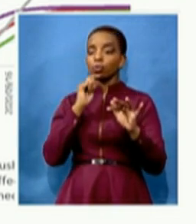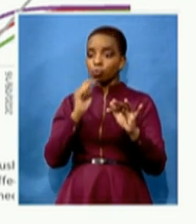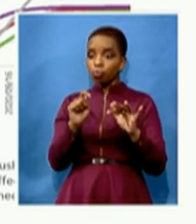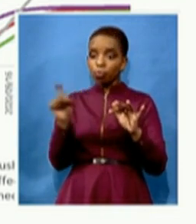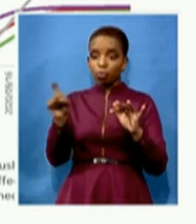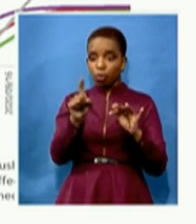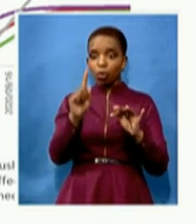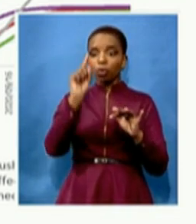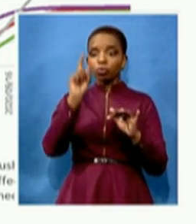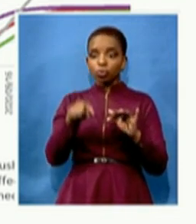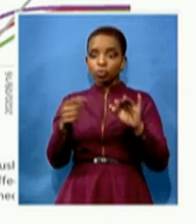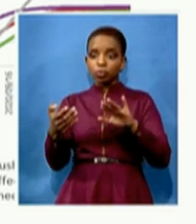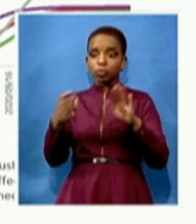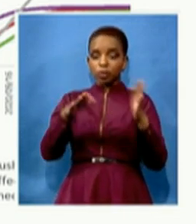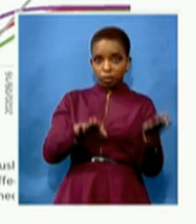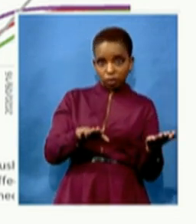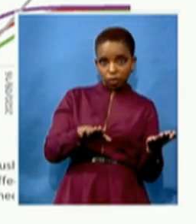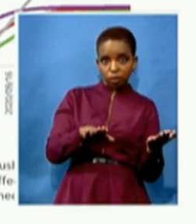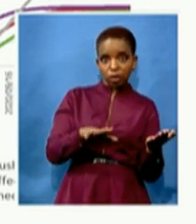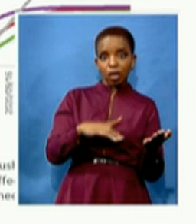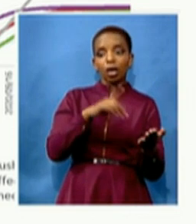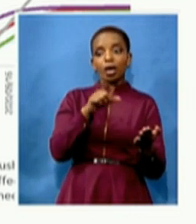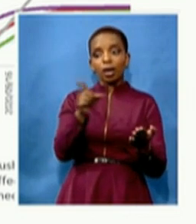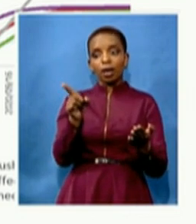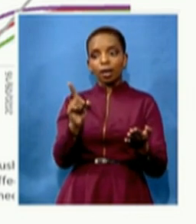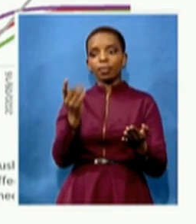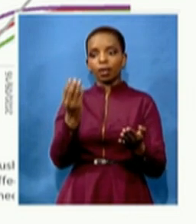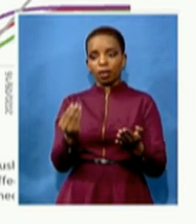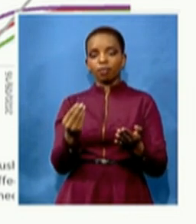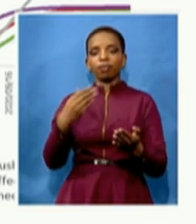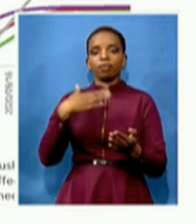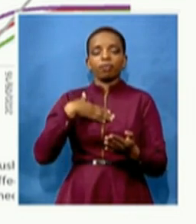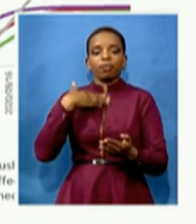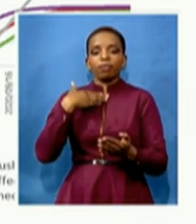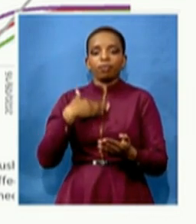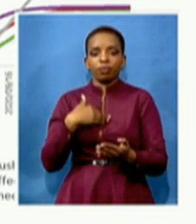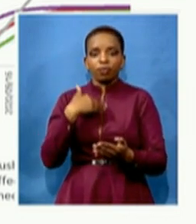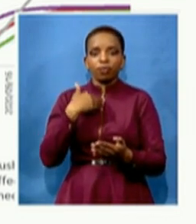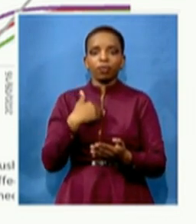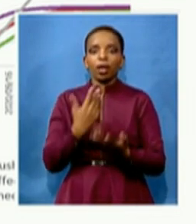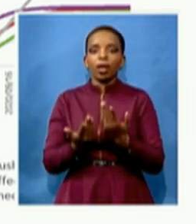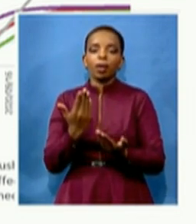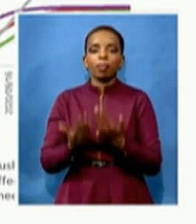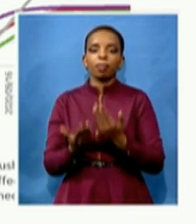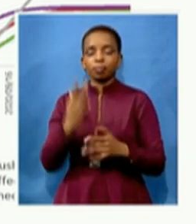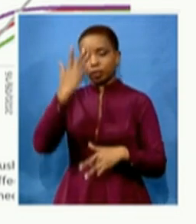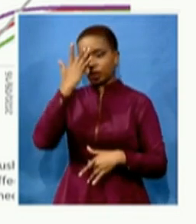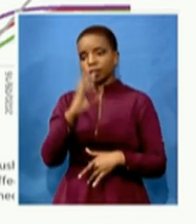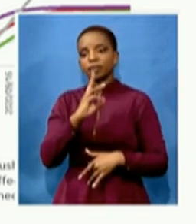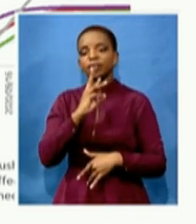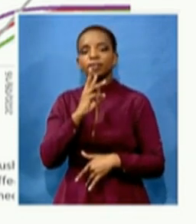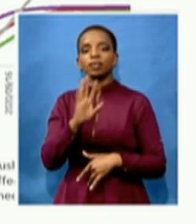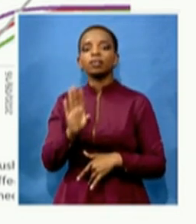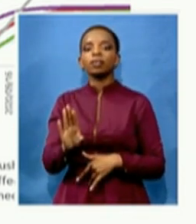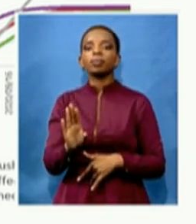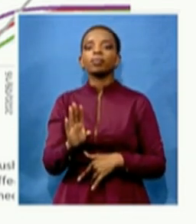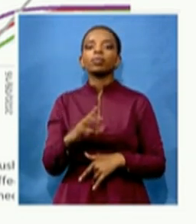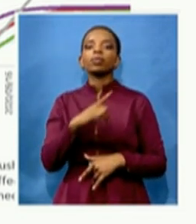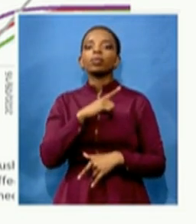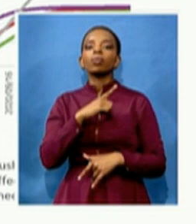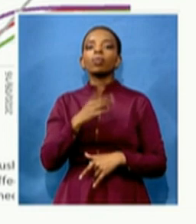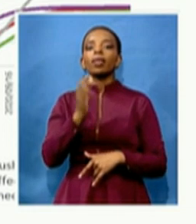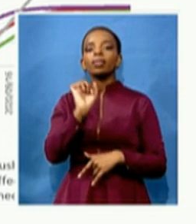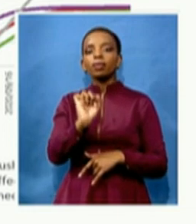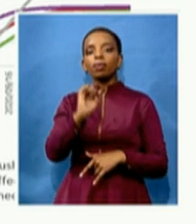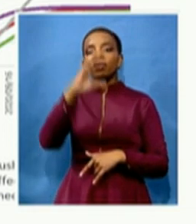been criticized for is not producing a wide enough range of scenarios given the sensitivity to the key assumptions. And so in upcoming updates and